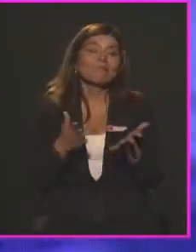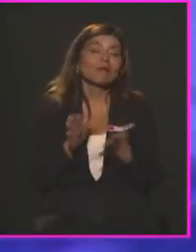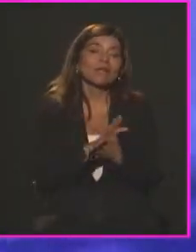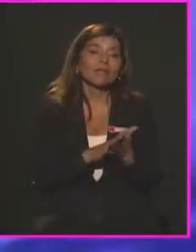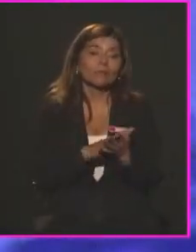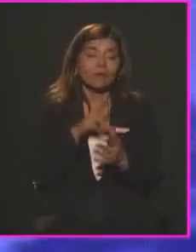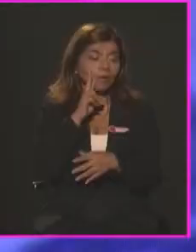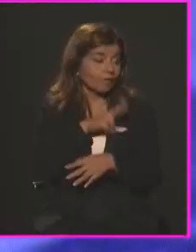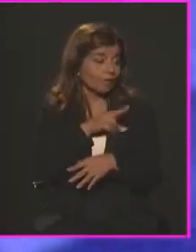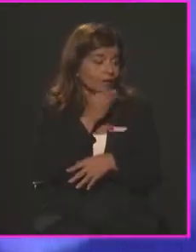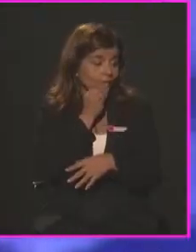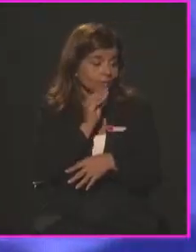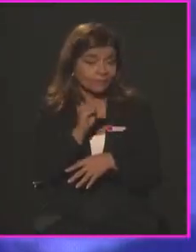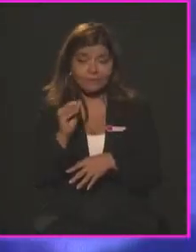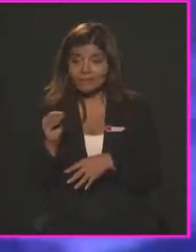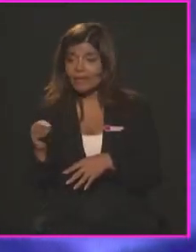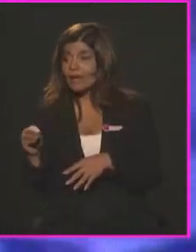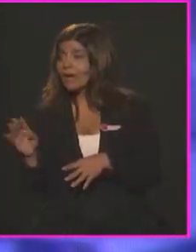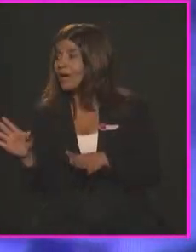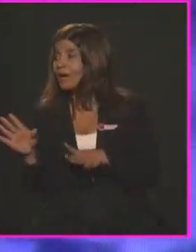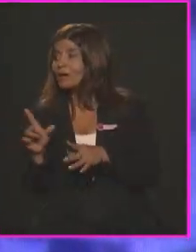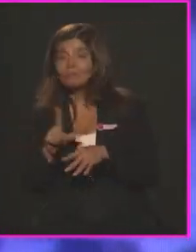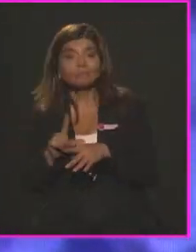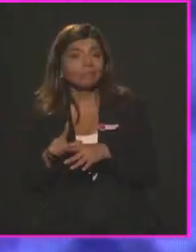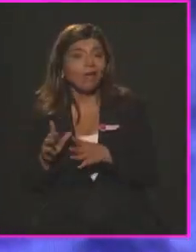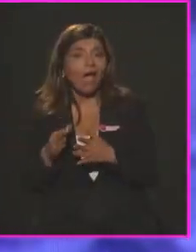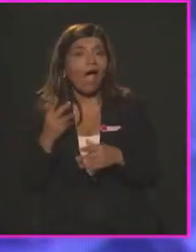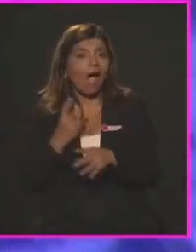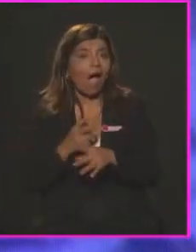everywhere, and you're going to want to eat it.